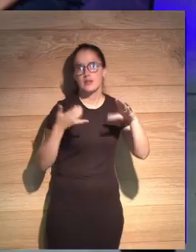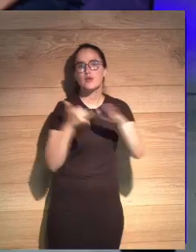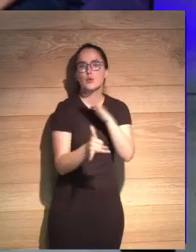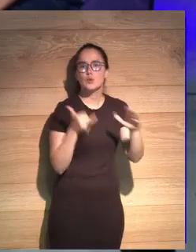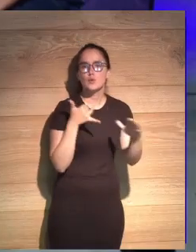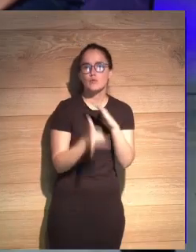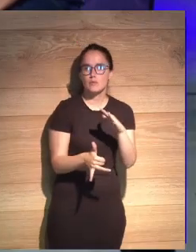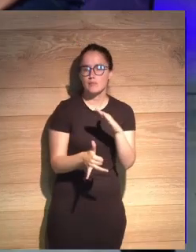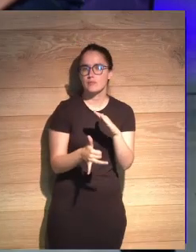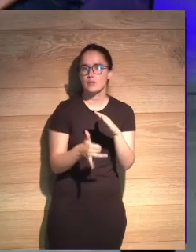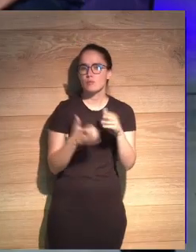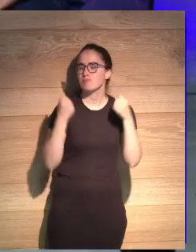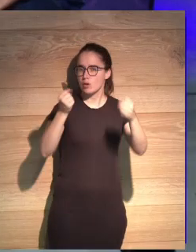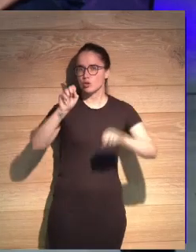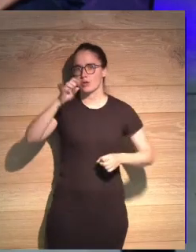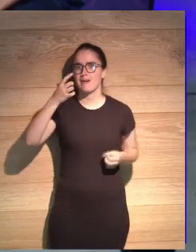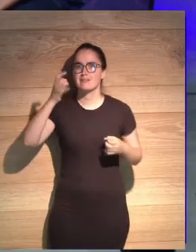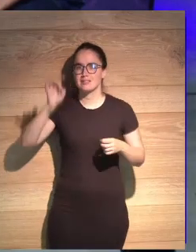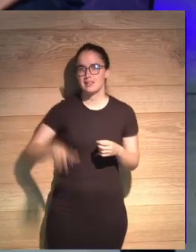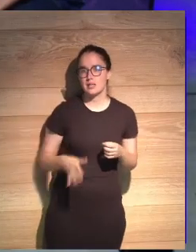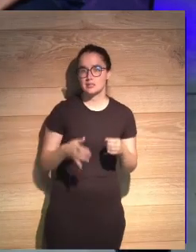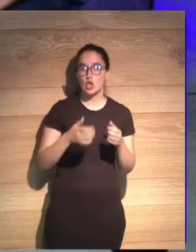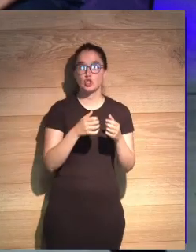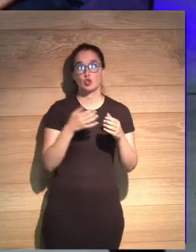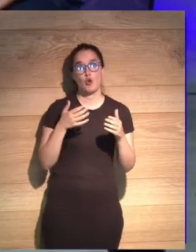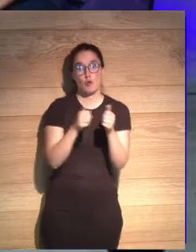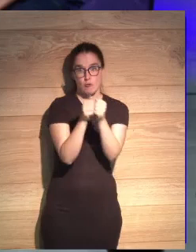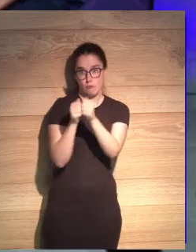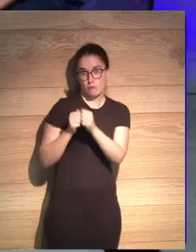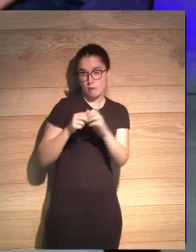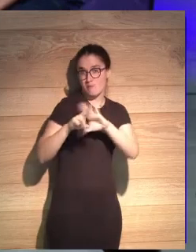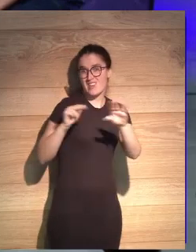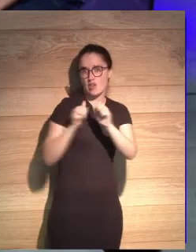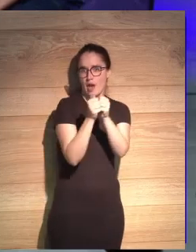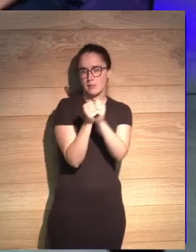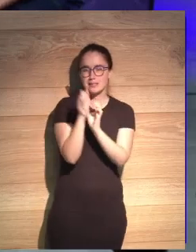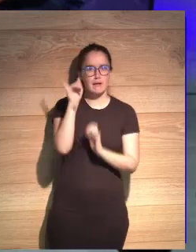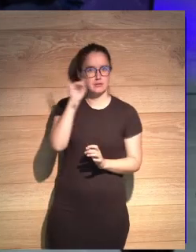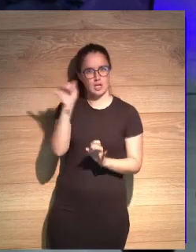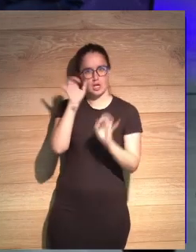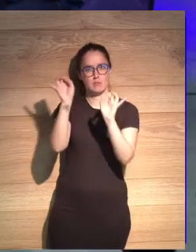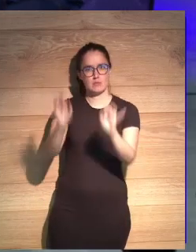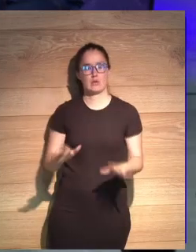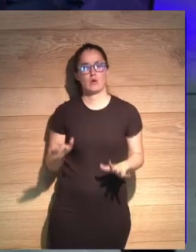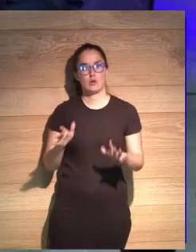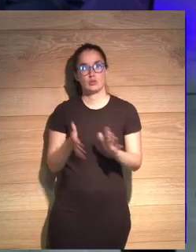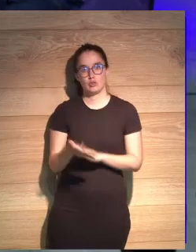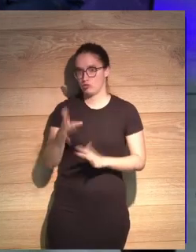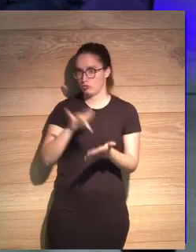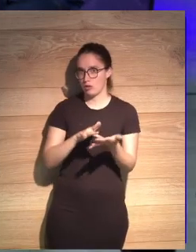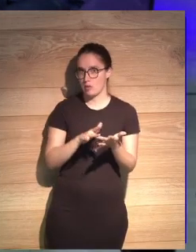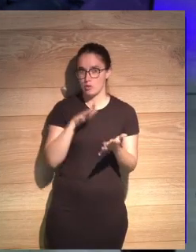the 21st channels of YouTube, the most powerful ones are video gamers. Same goes for